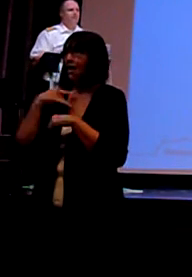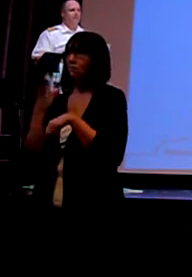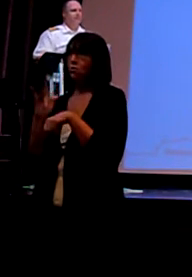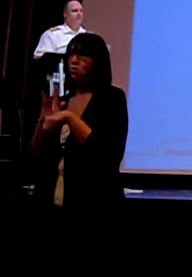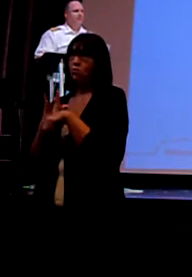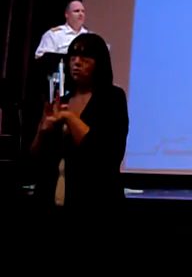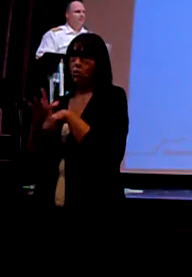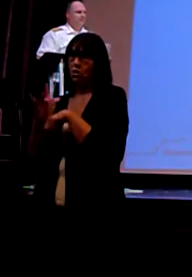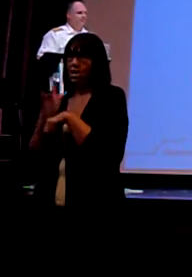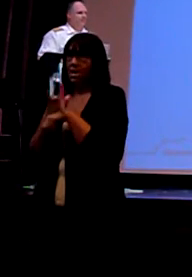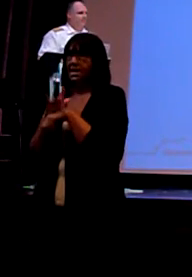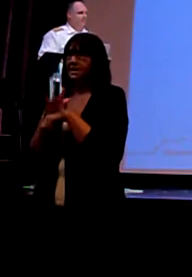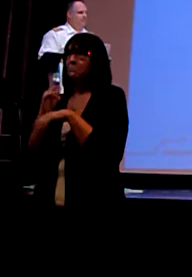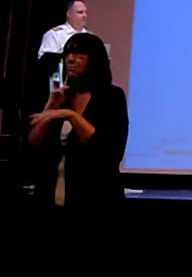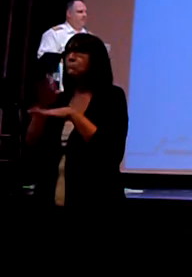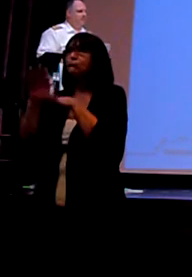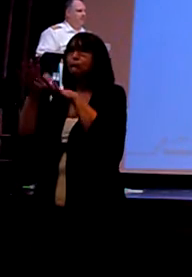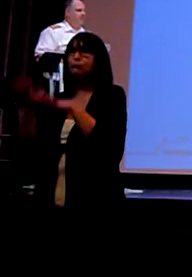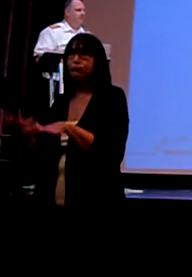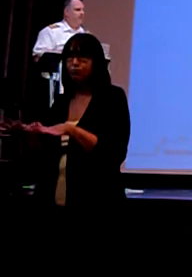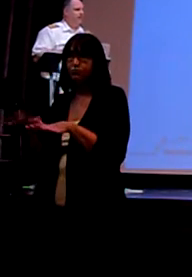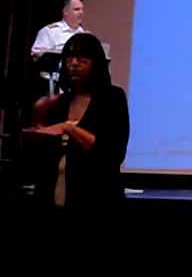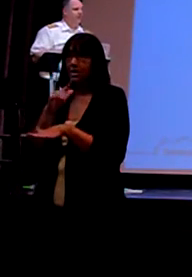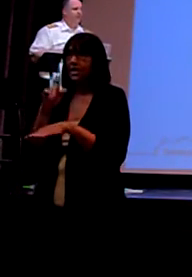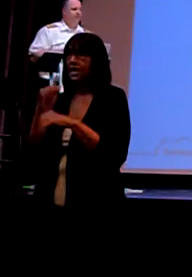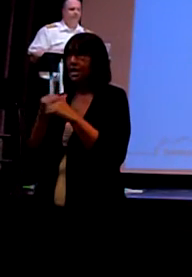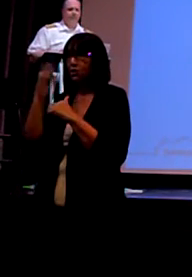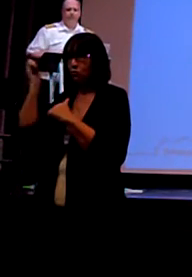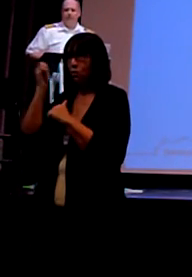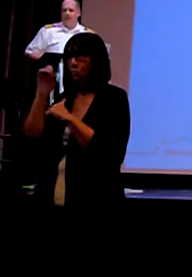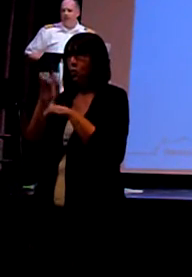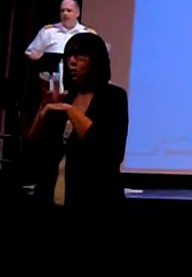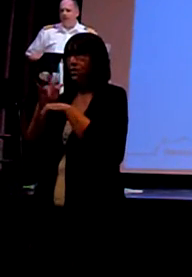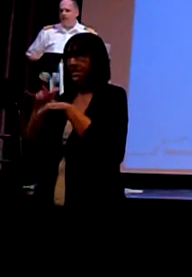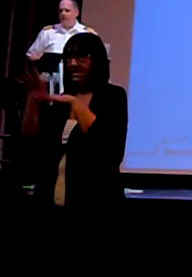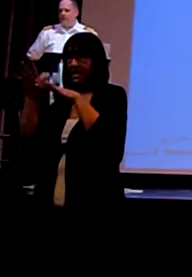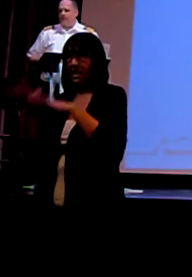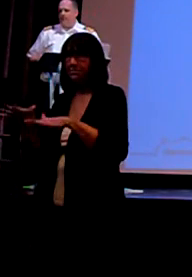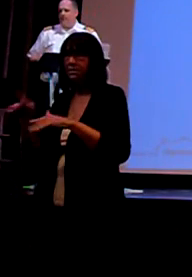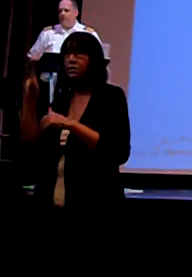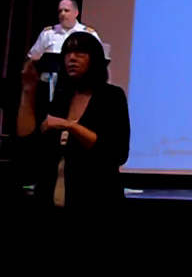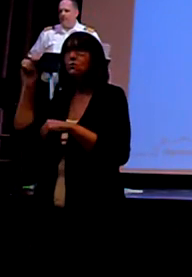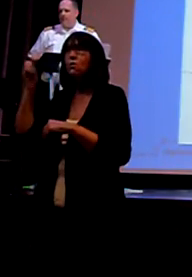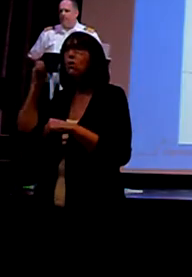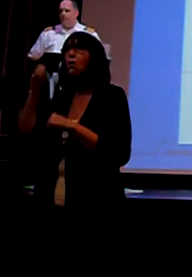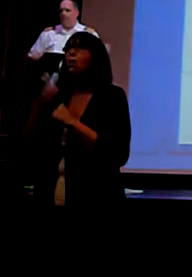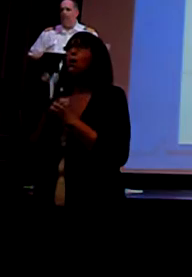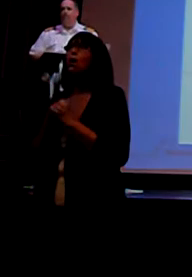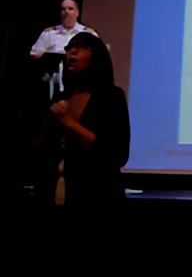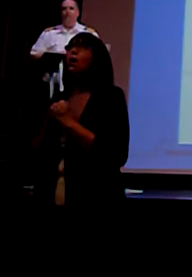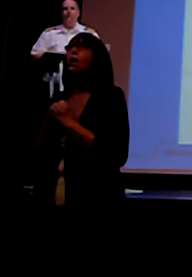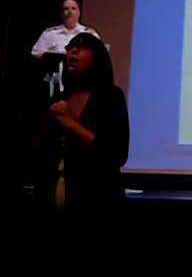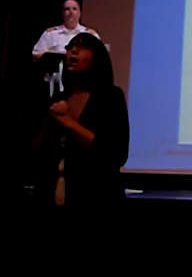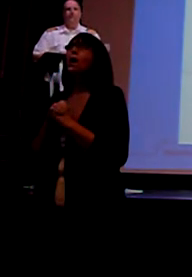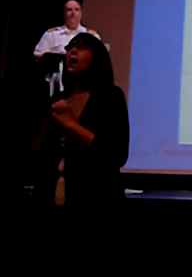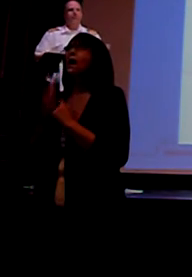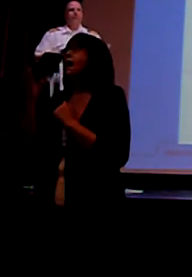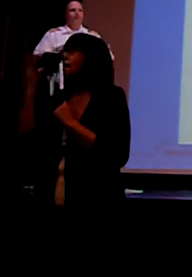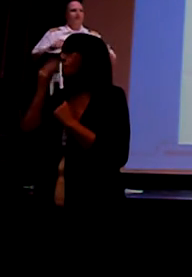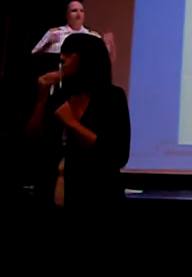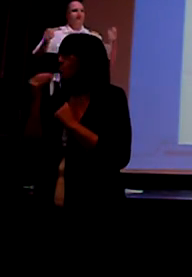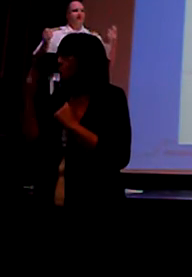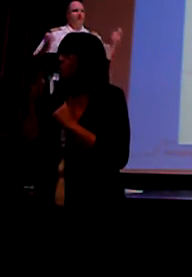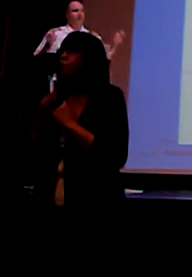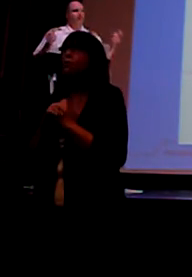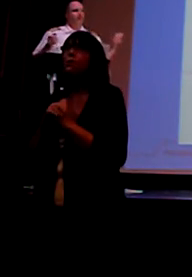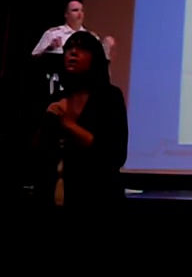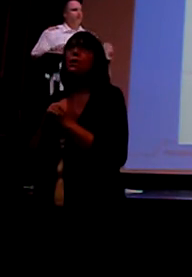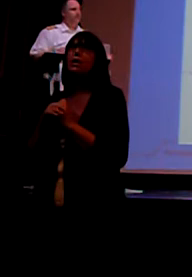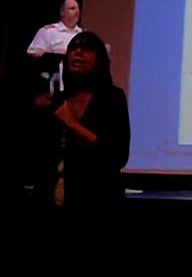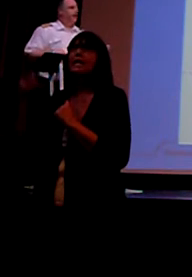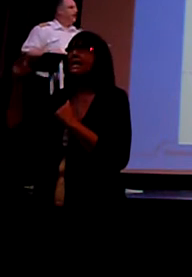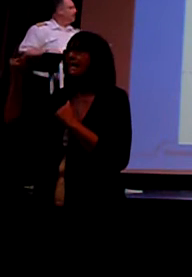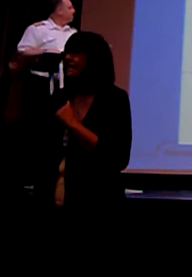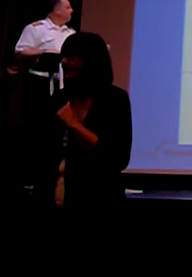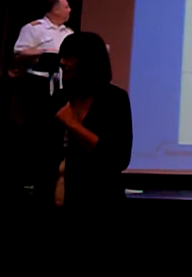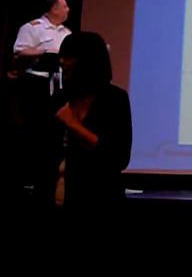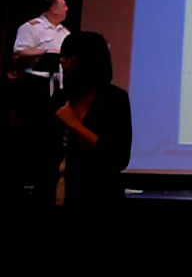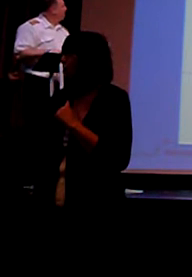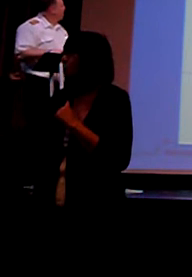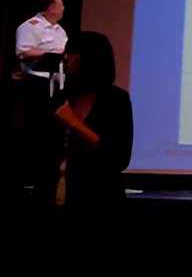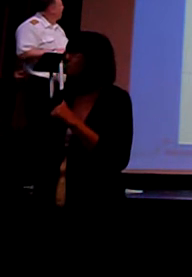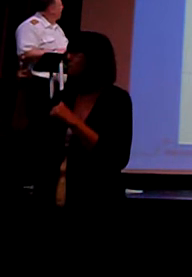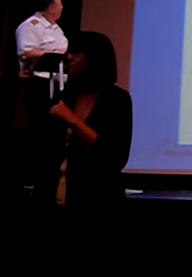earliest settlements in Europe, and beautiful historical